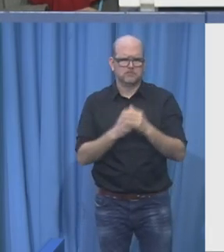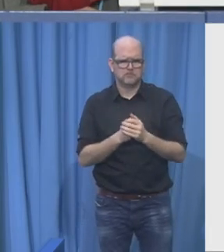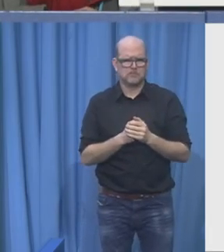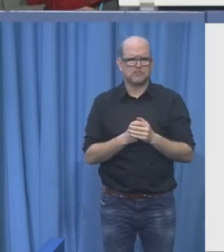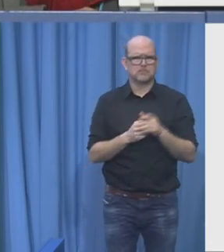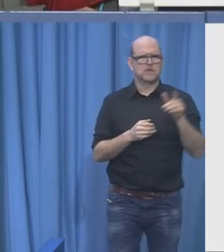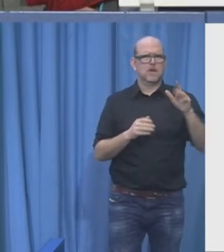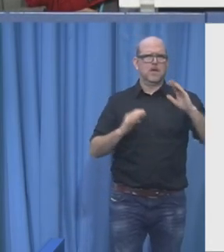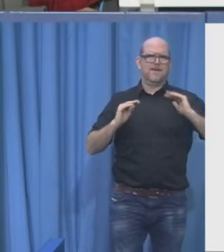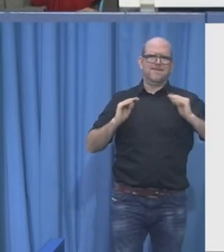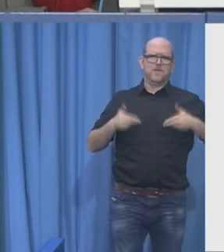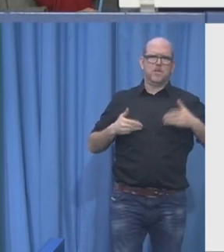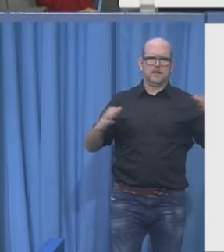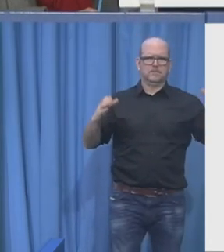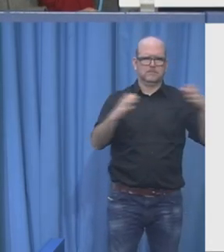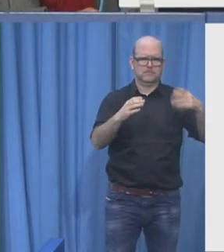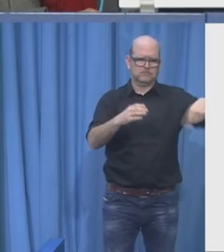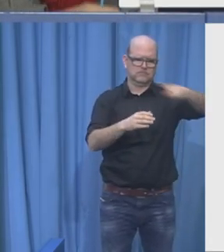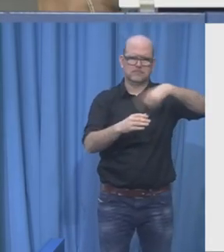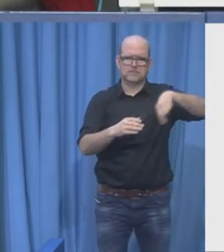by the MTEs,